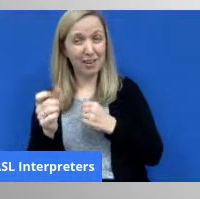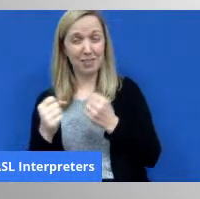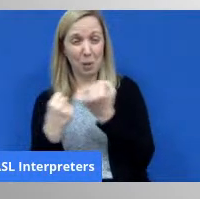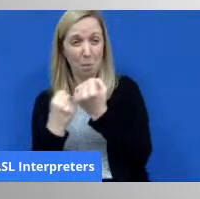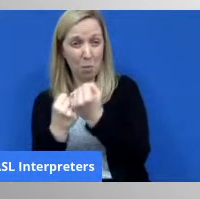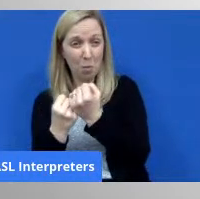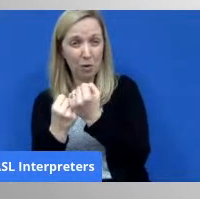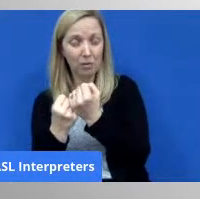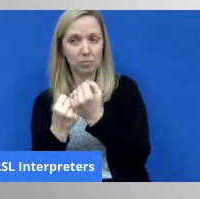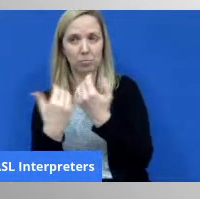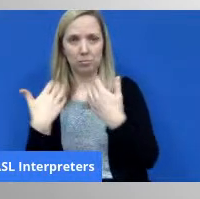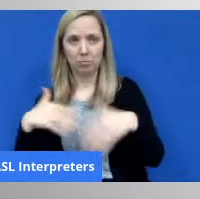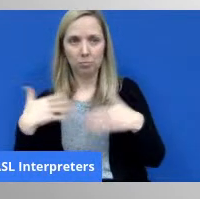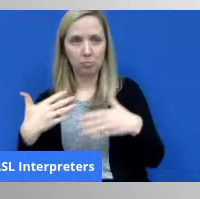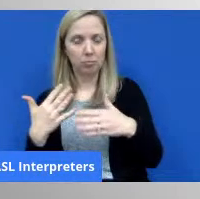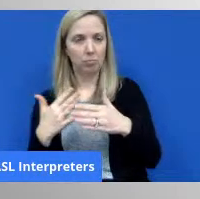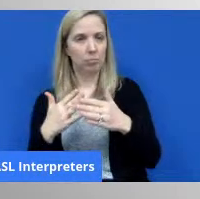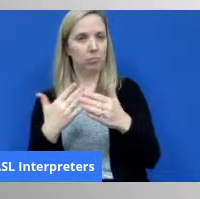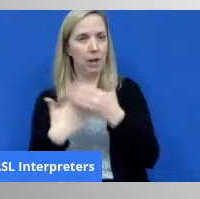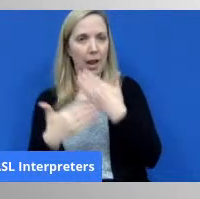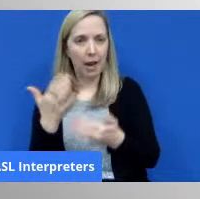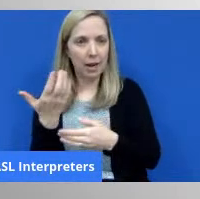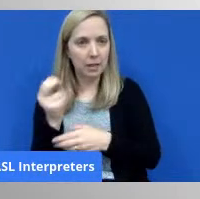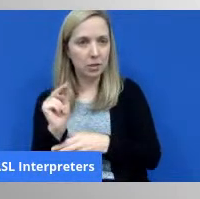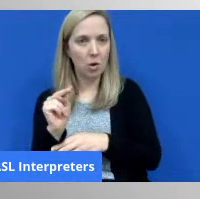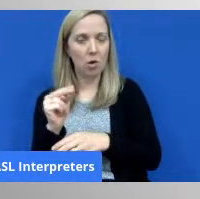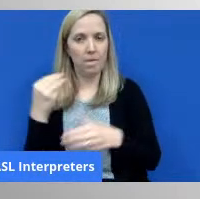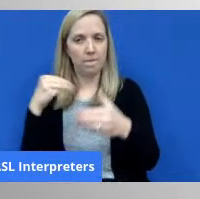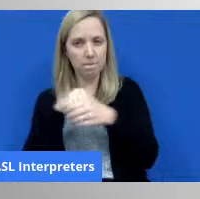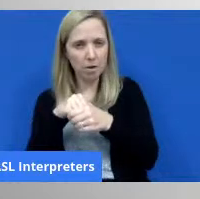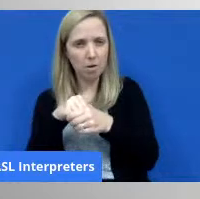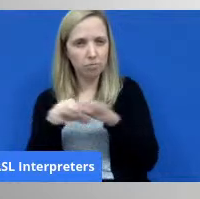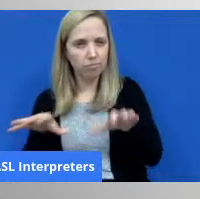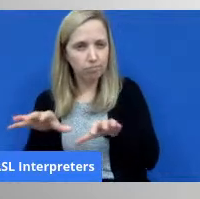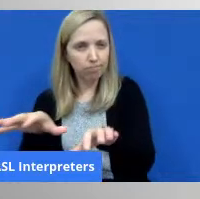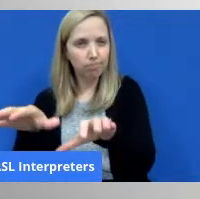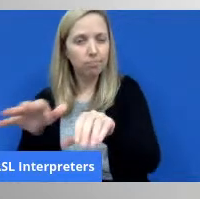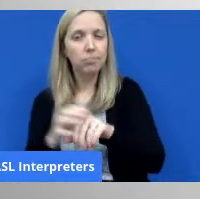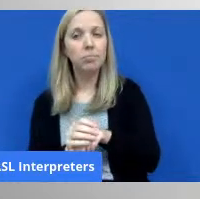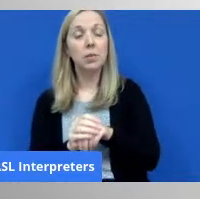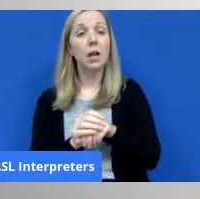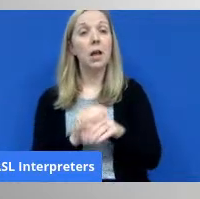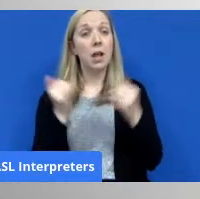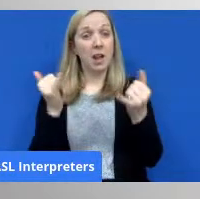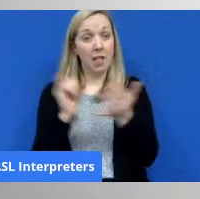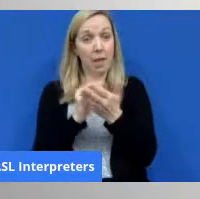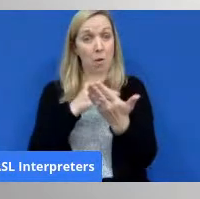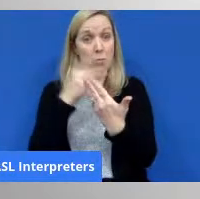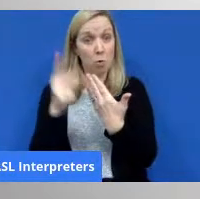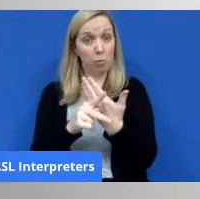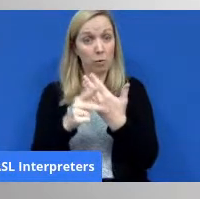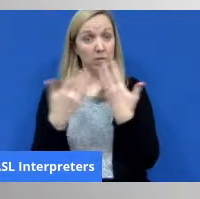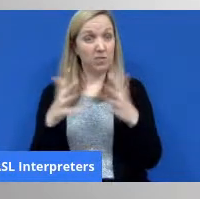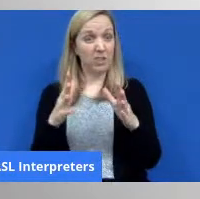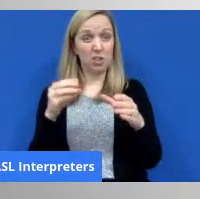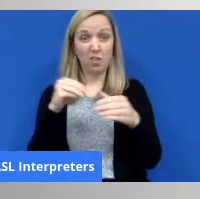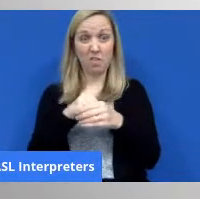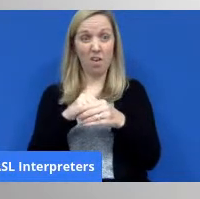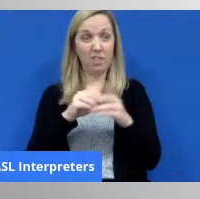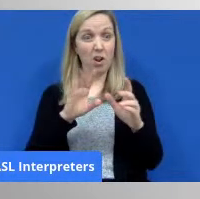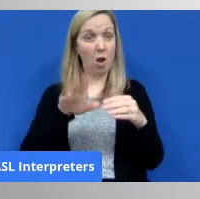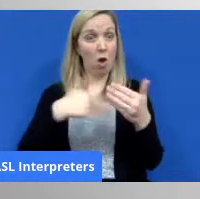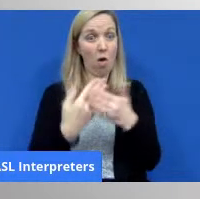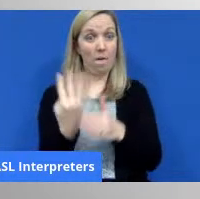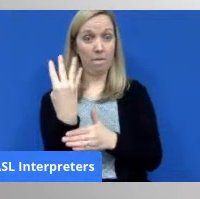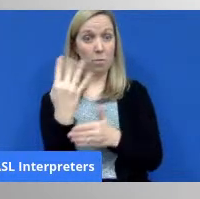Middle School. That program has actually grown to all 4 middle schools in Clark County, and we've had a long